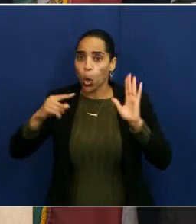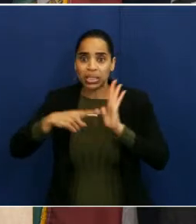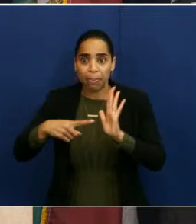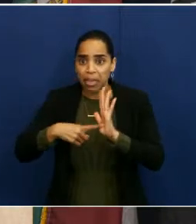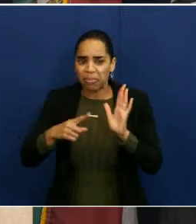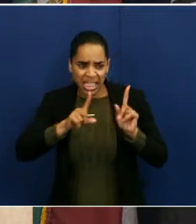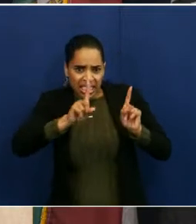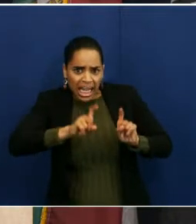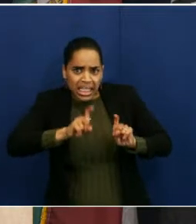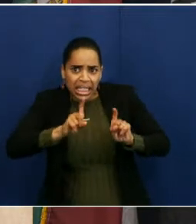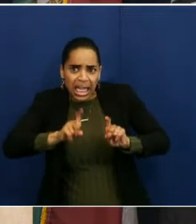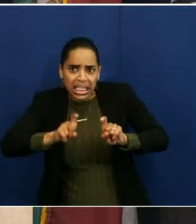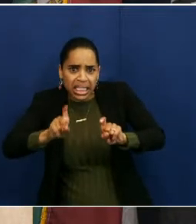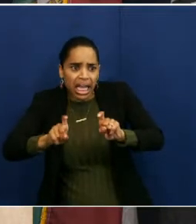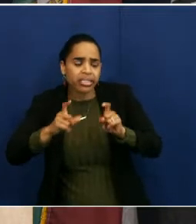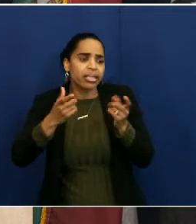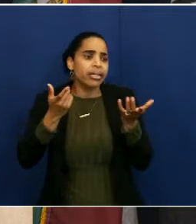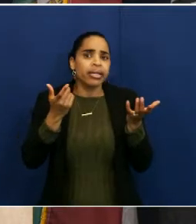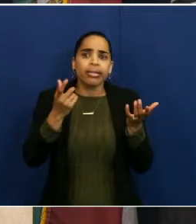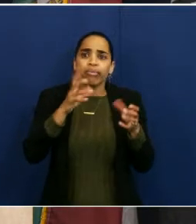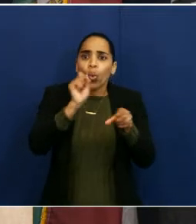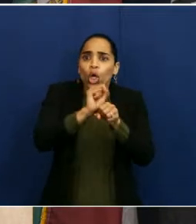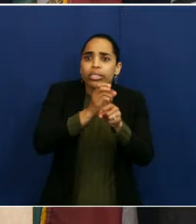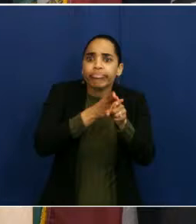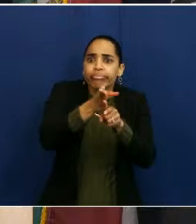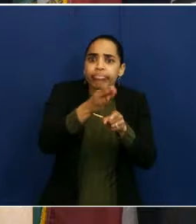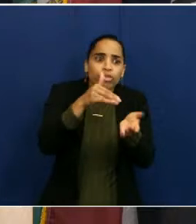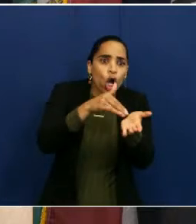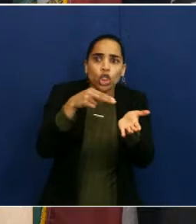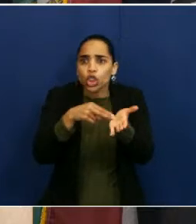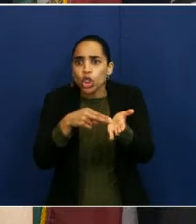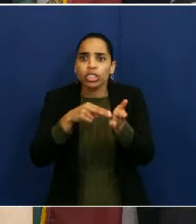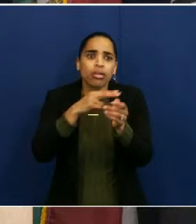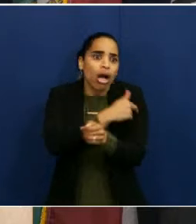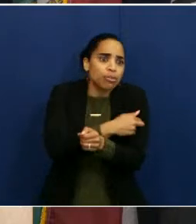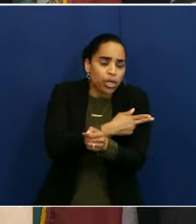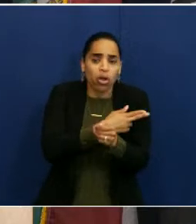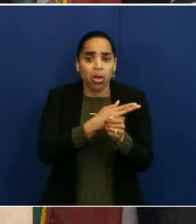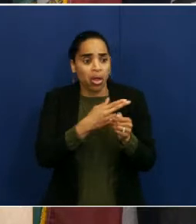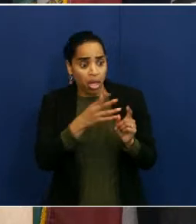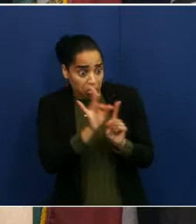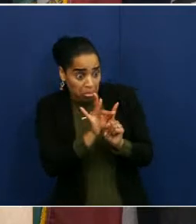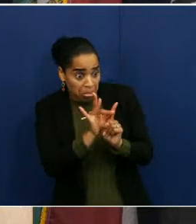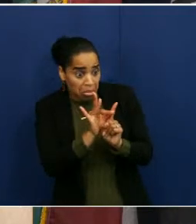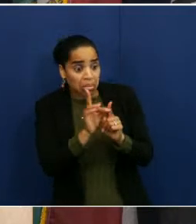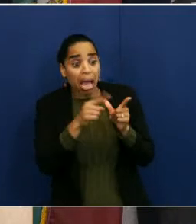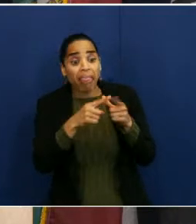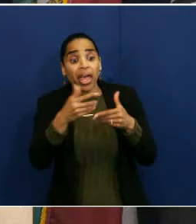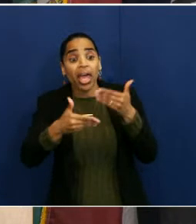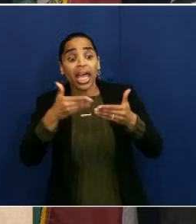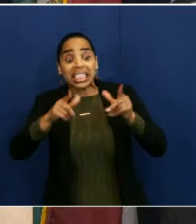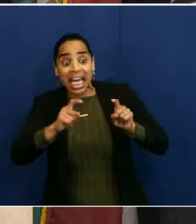for other reasons because they were in healthcare, for example, and then they were tested negative afterwards and had